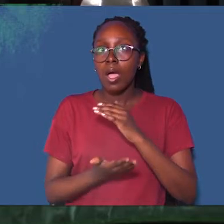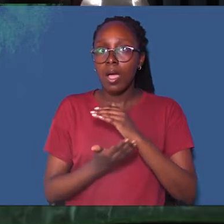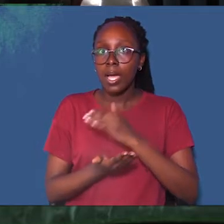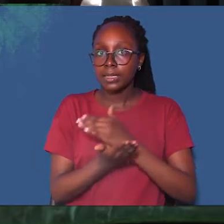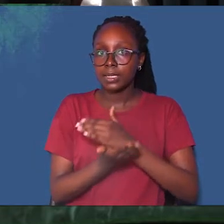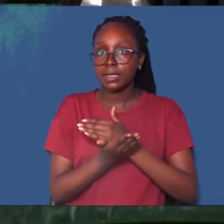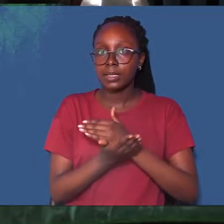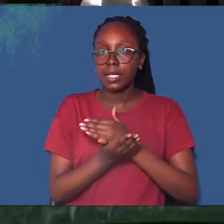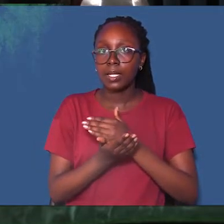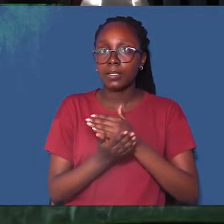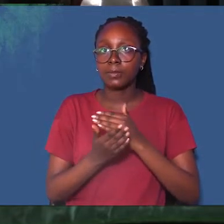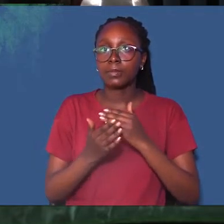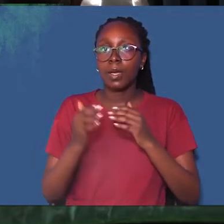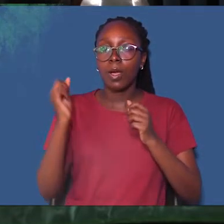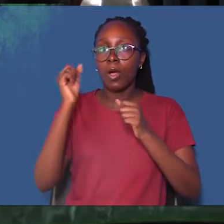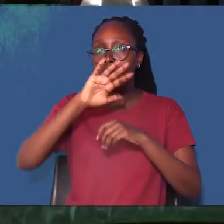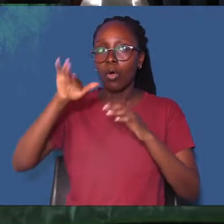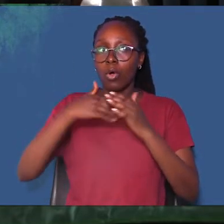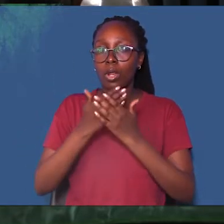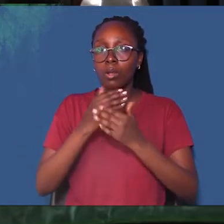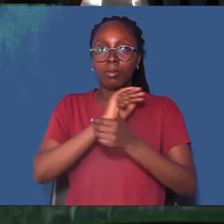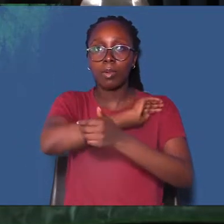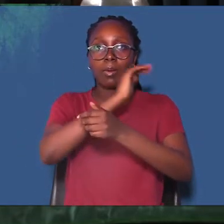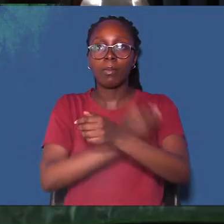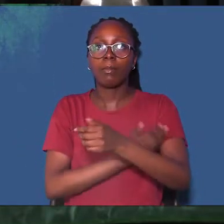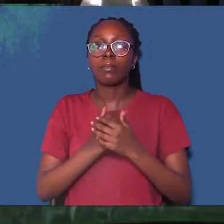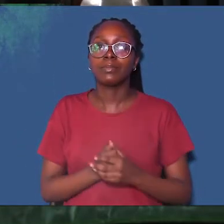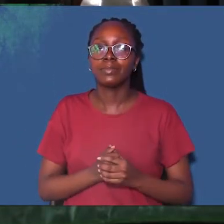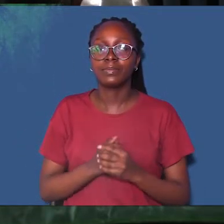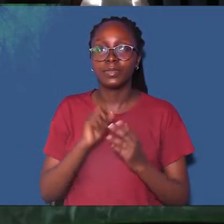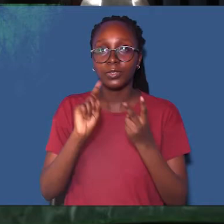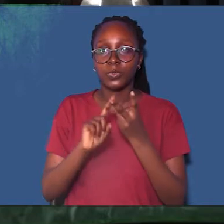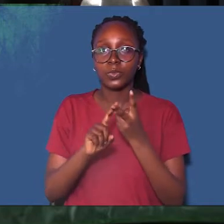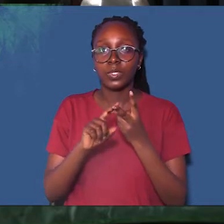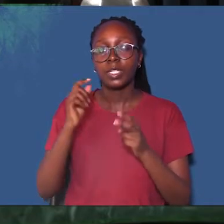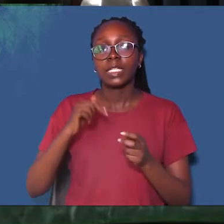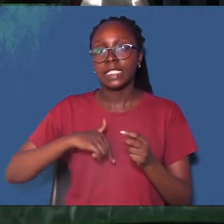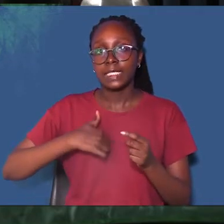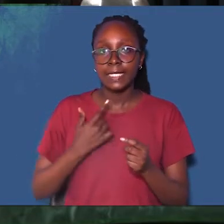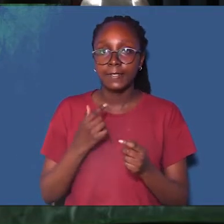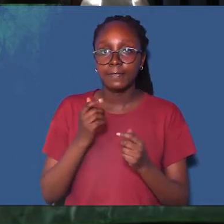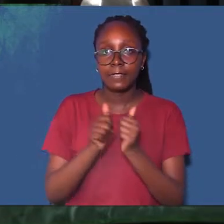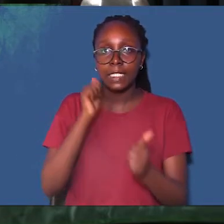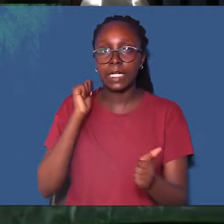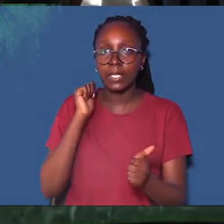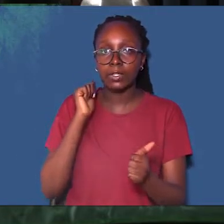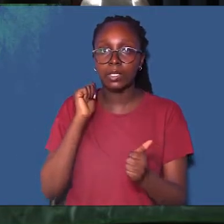self-denial. Secondly, what this passage reminds us is that self-denial